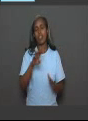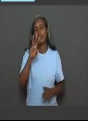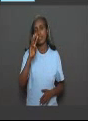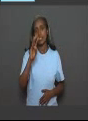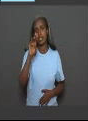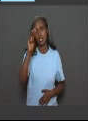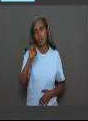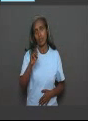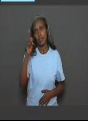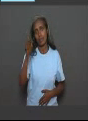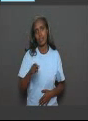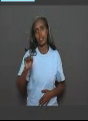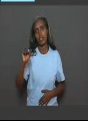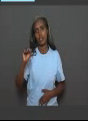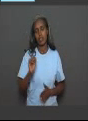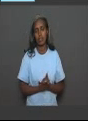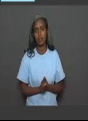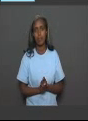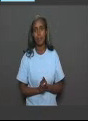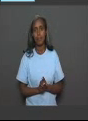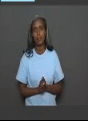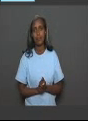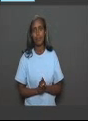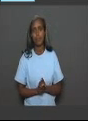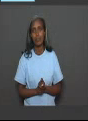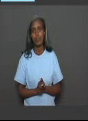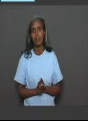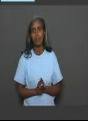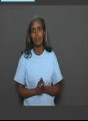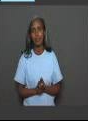is -6 meters per second.